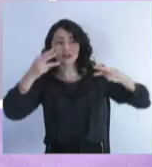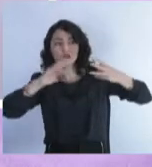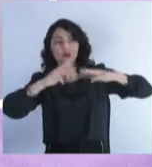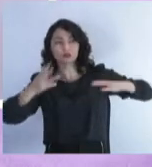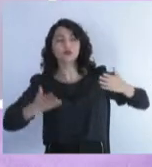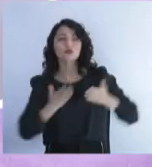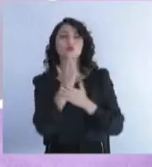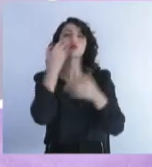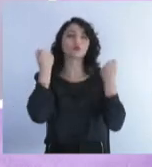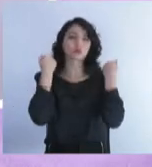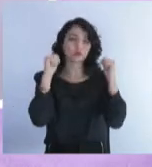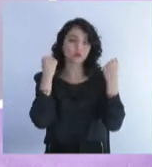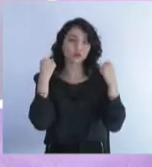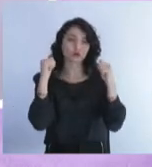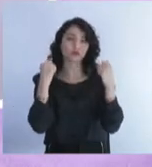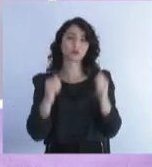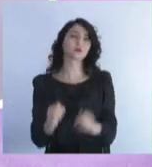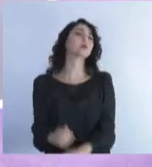methods. So